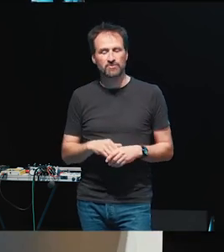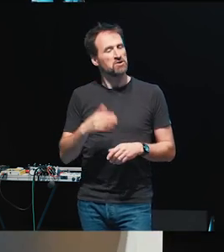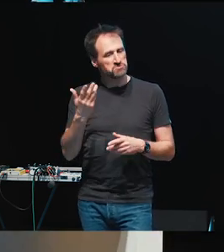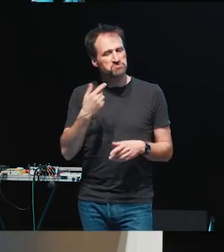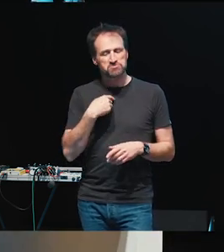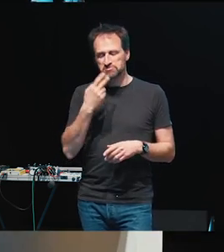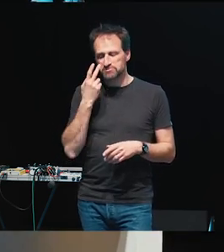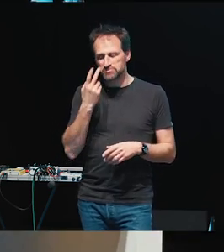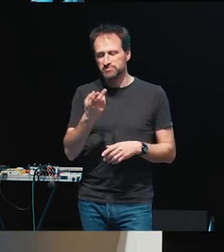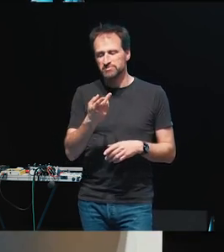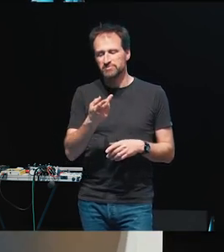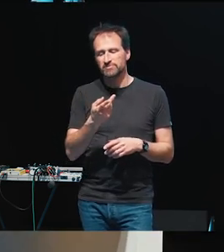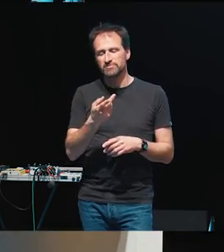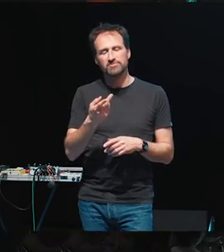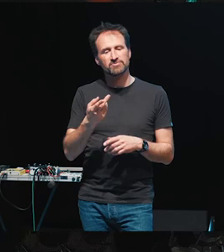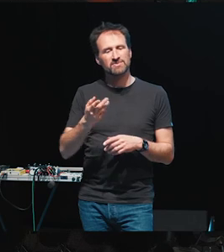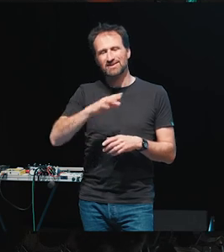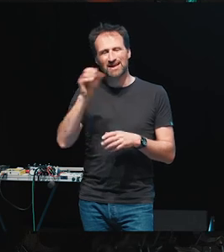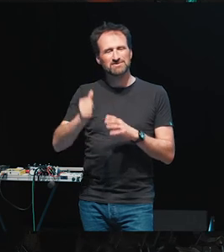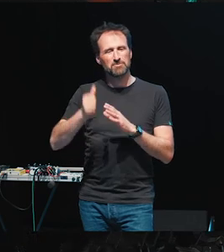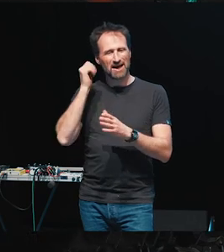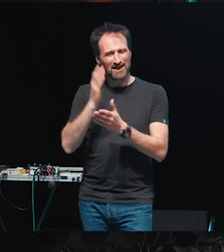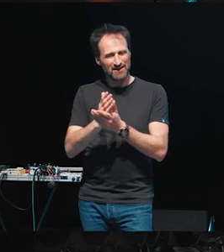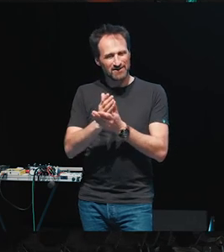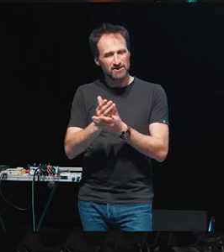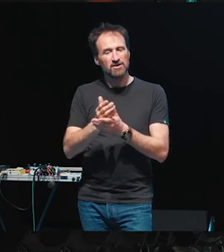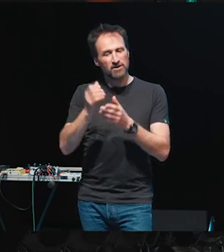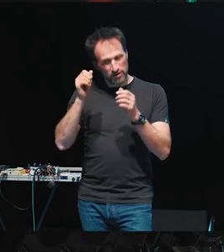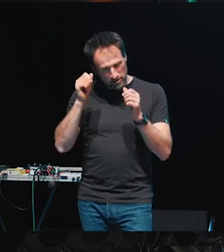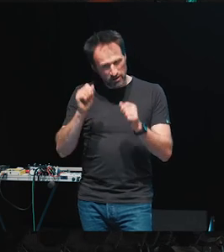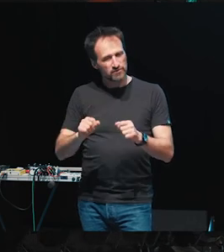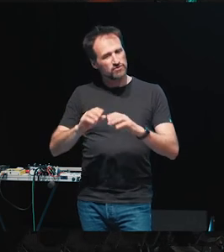client code without having to rewrite your whole backend from scratch.